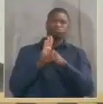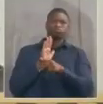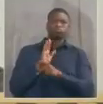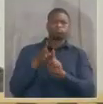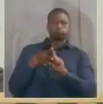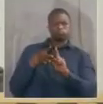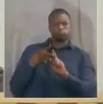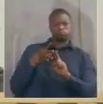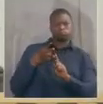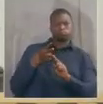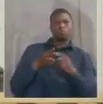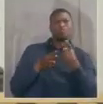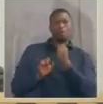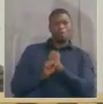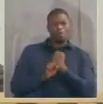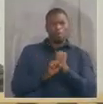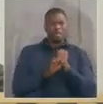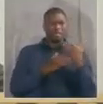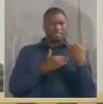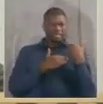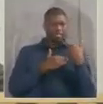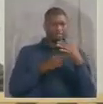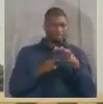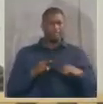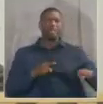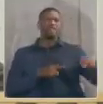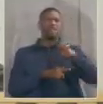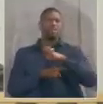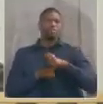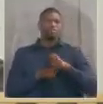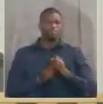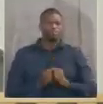prescripts of creating safe and secure environment.